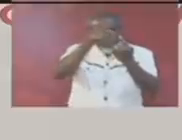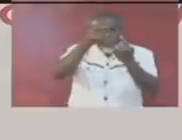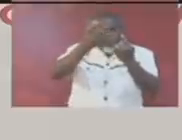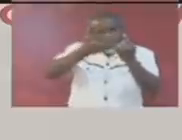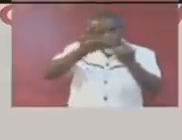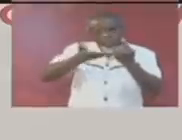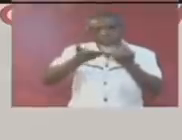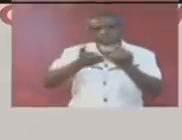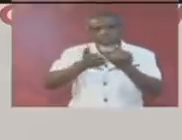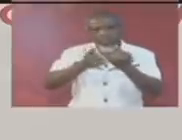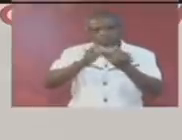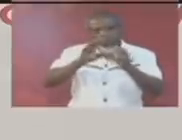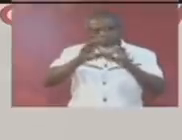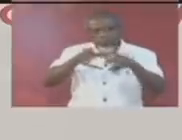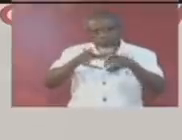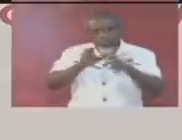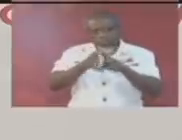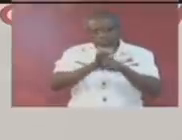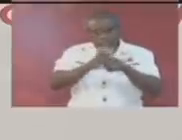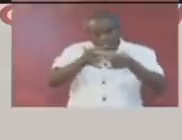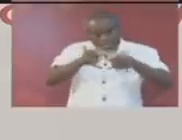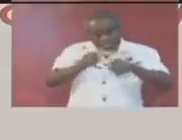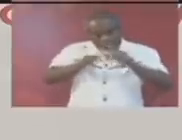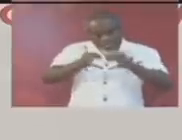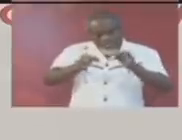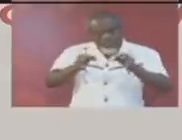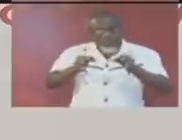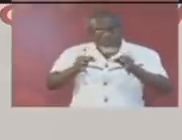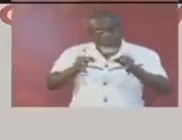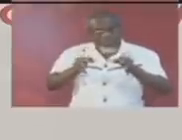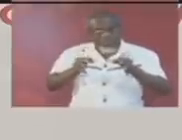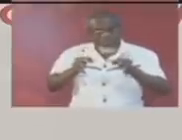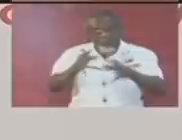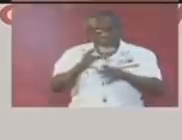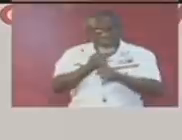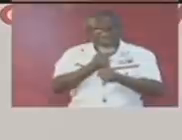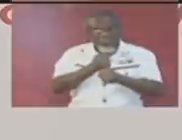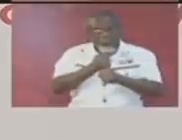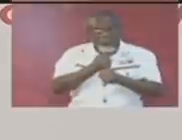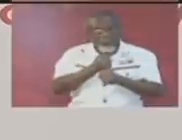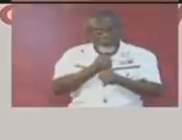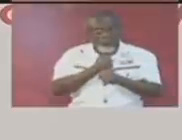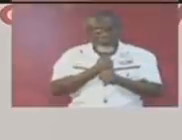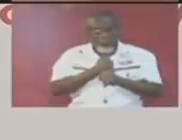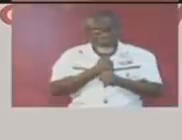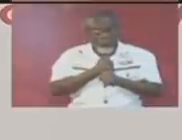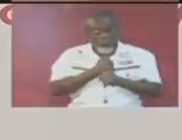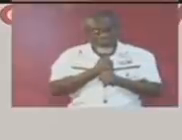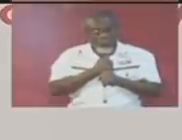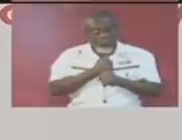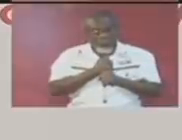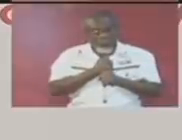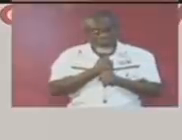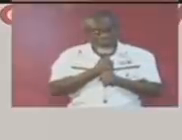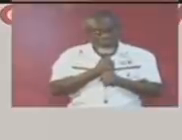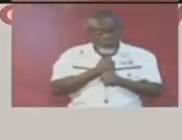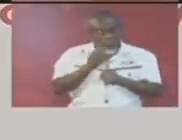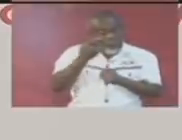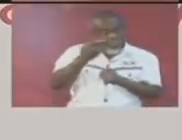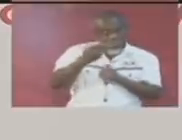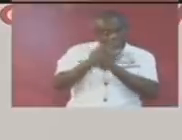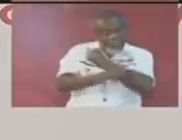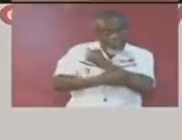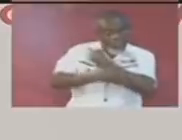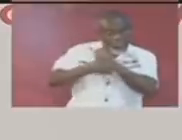very quickly filled our hospitals at Kuva and at Kora over the space of a couple of weeks. We have countries around the world that don't